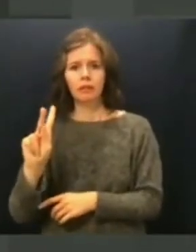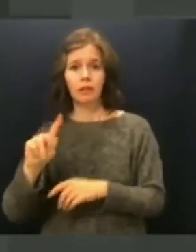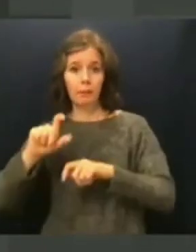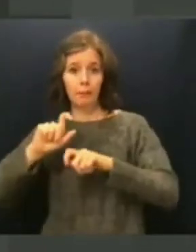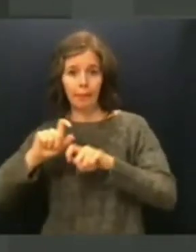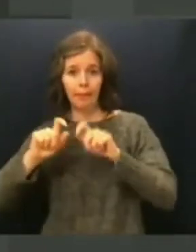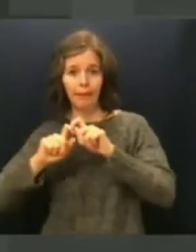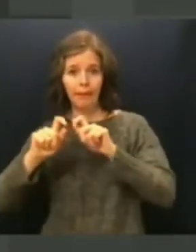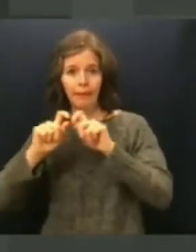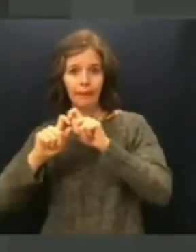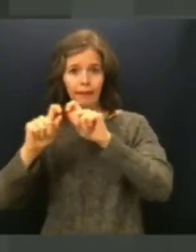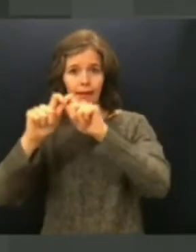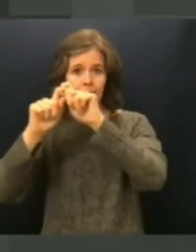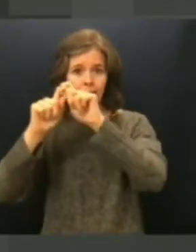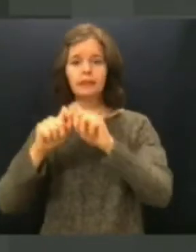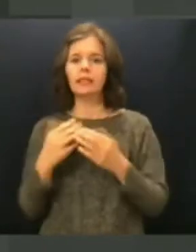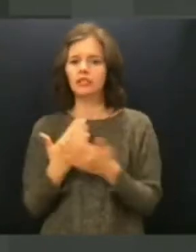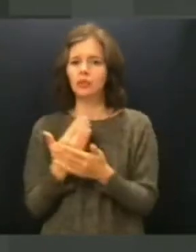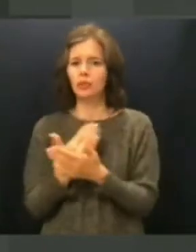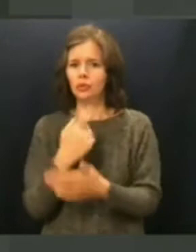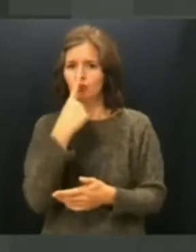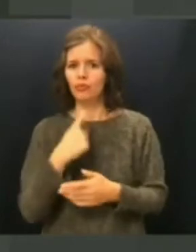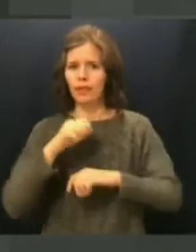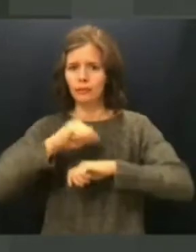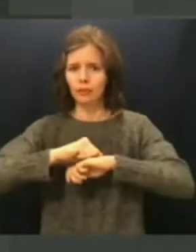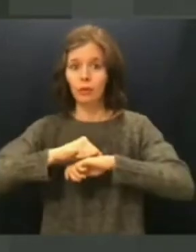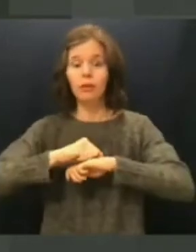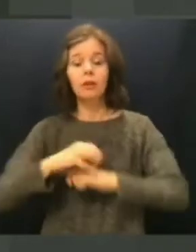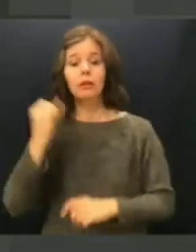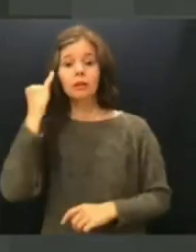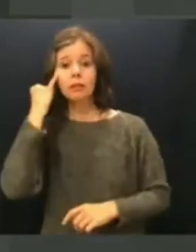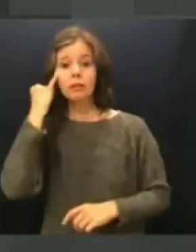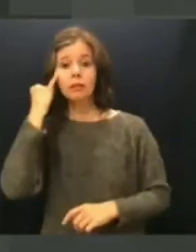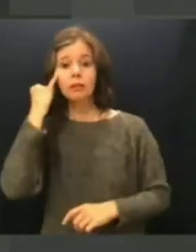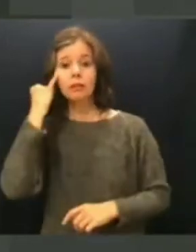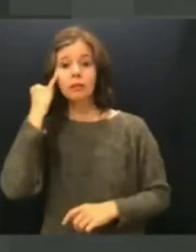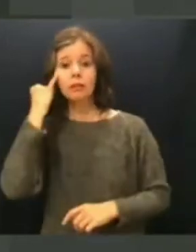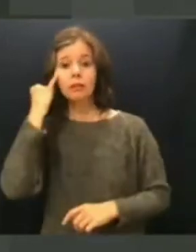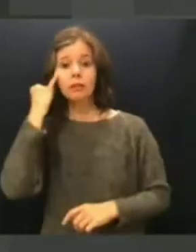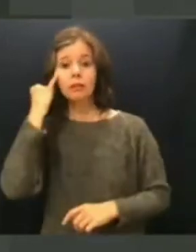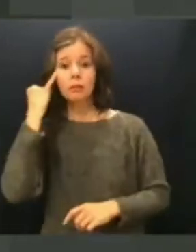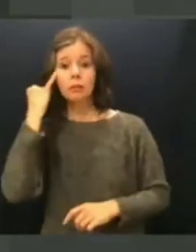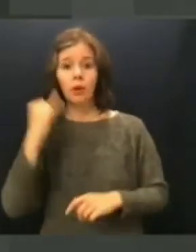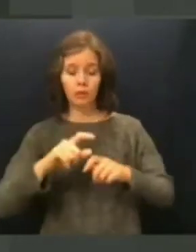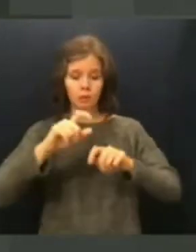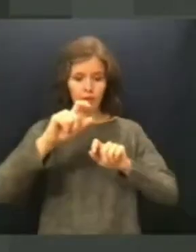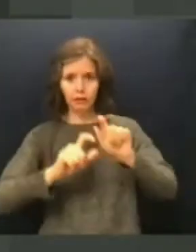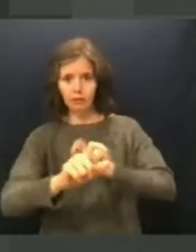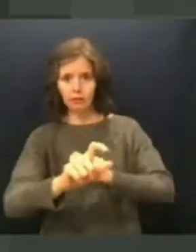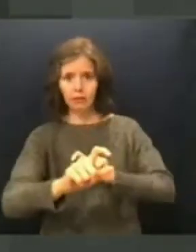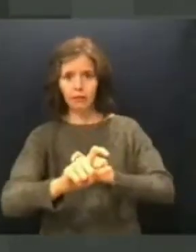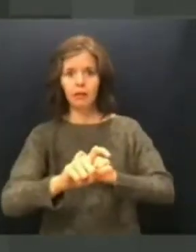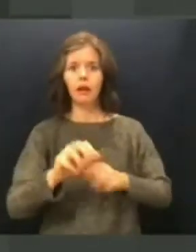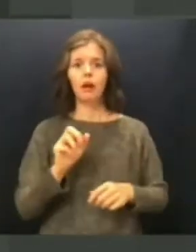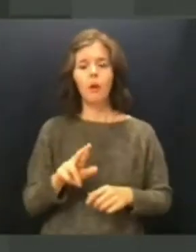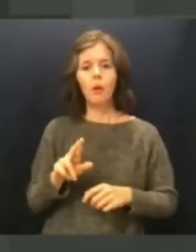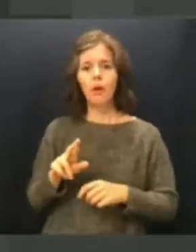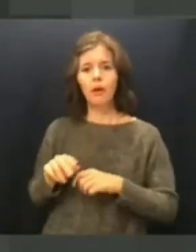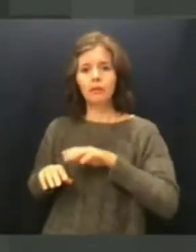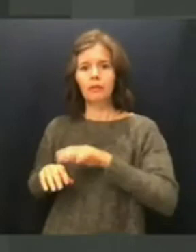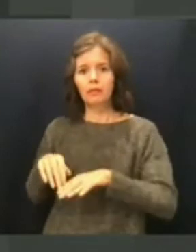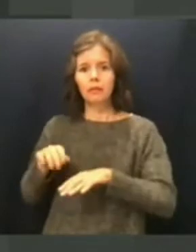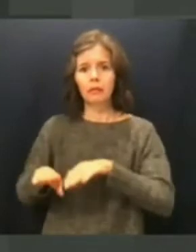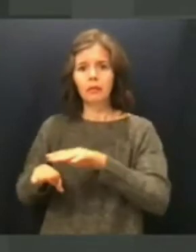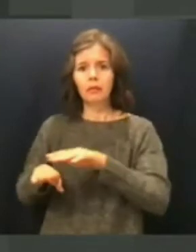place or destroy a block, or if you have footsteps, it'll actually detect them and then emit a redstone